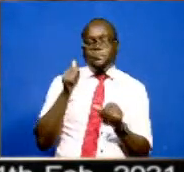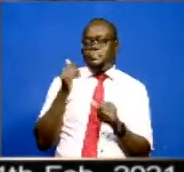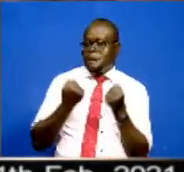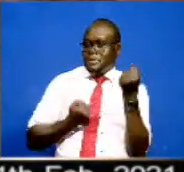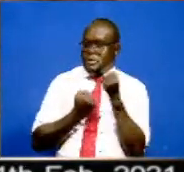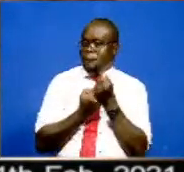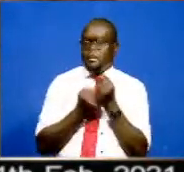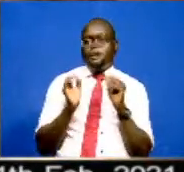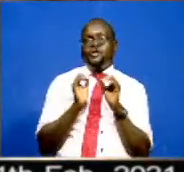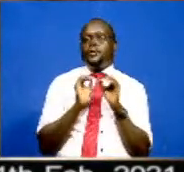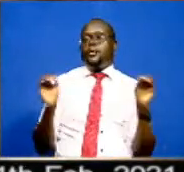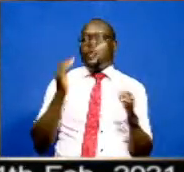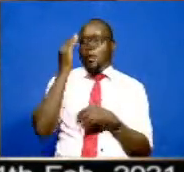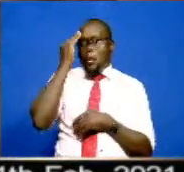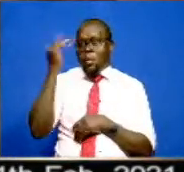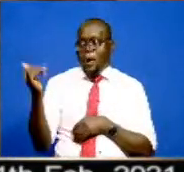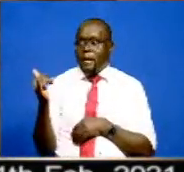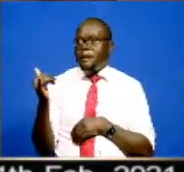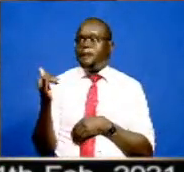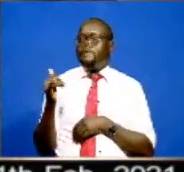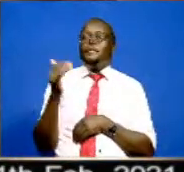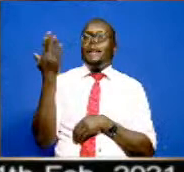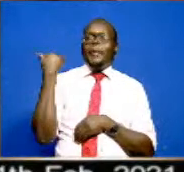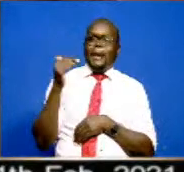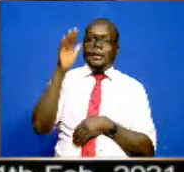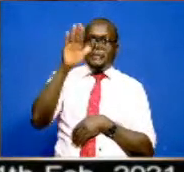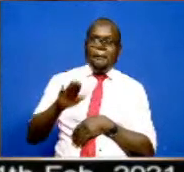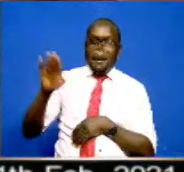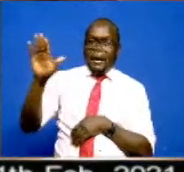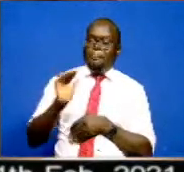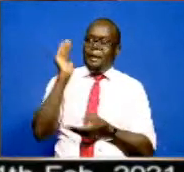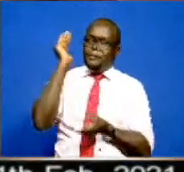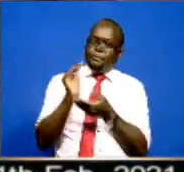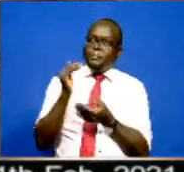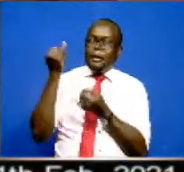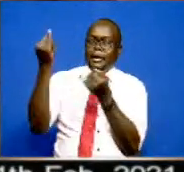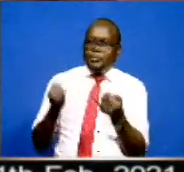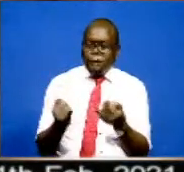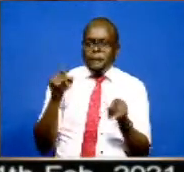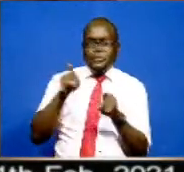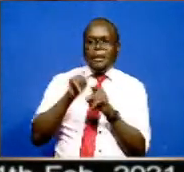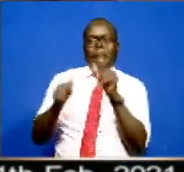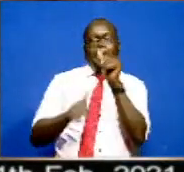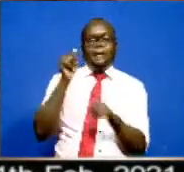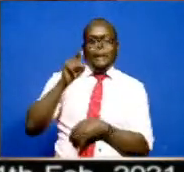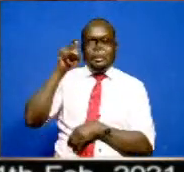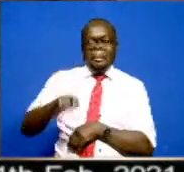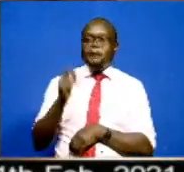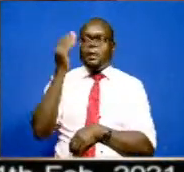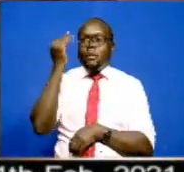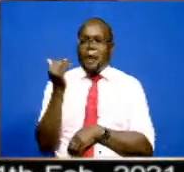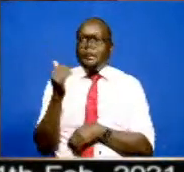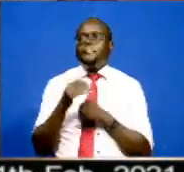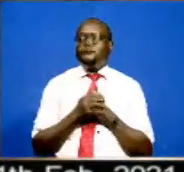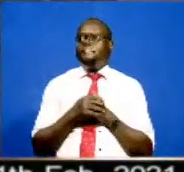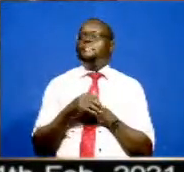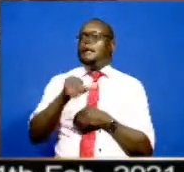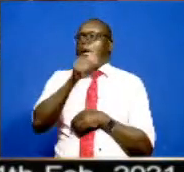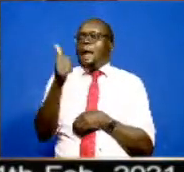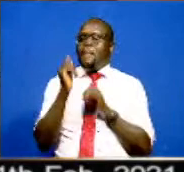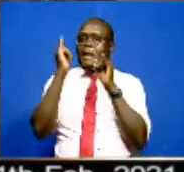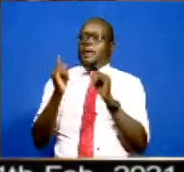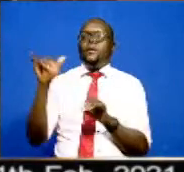this, because the last Parliament refused it. This Parliament also must reject it, Mr. Speaker, and let us have other